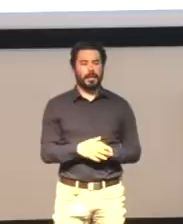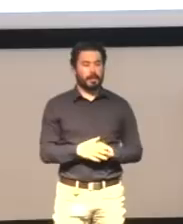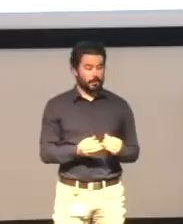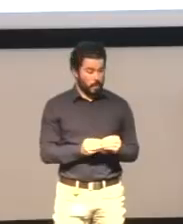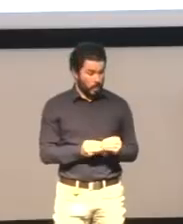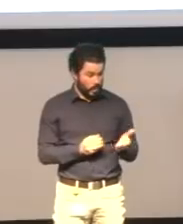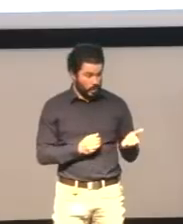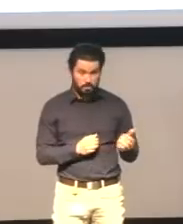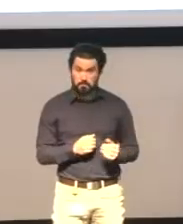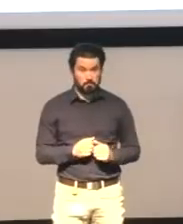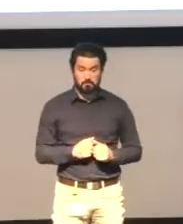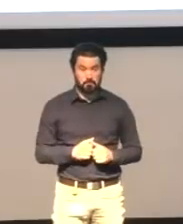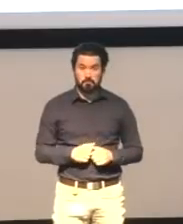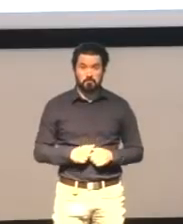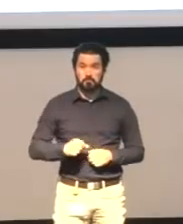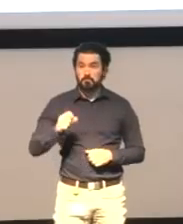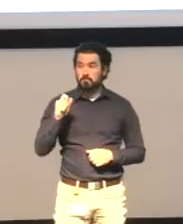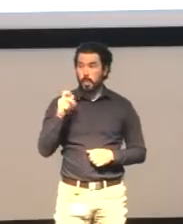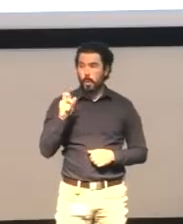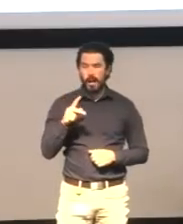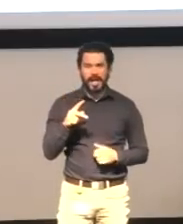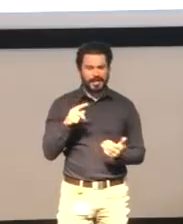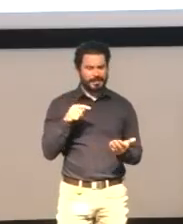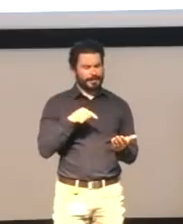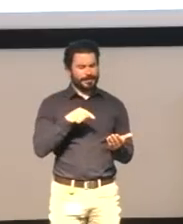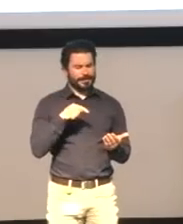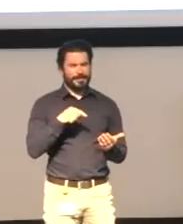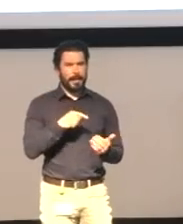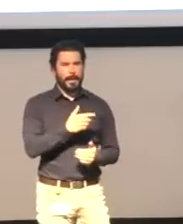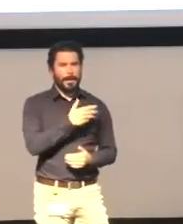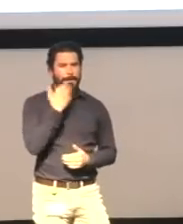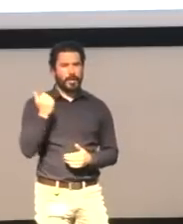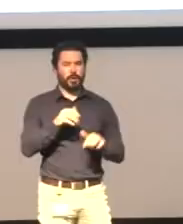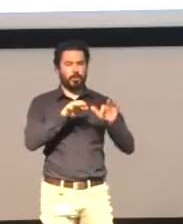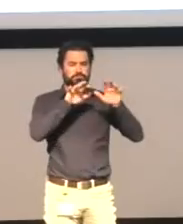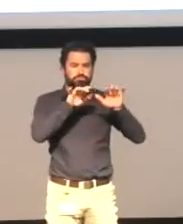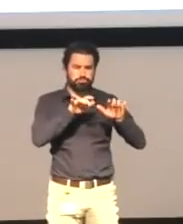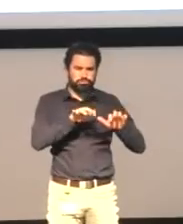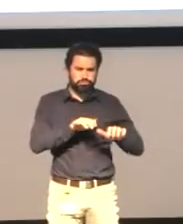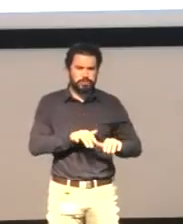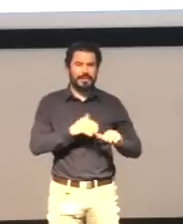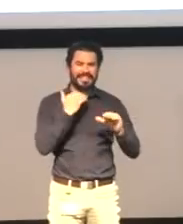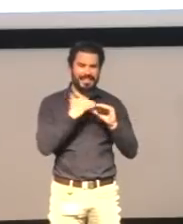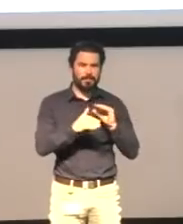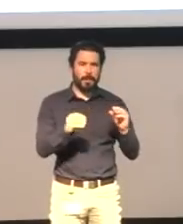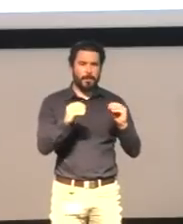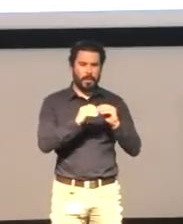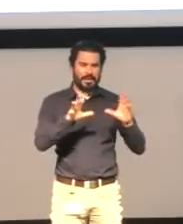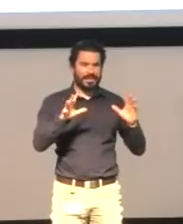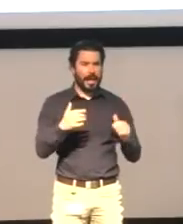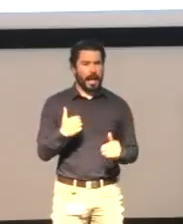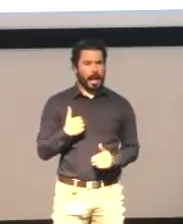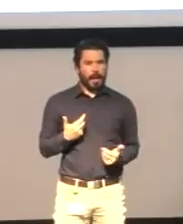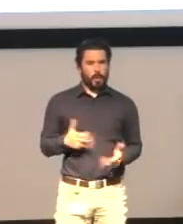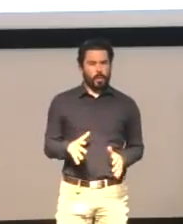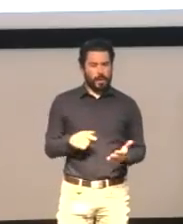Okay. Okay. I think it would be better to answer this in a long email. And a couple things, I don't want to give the wrong